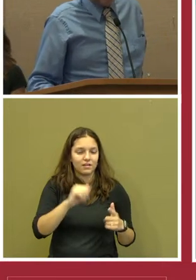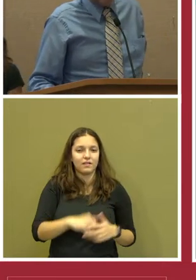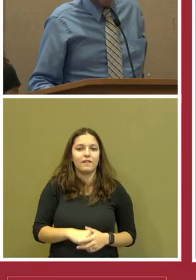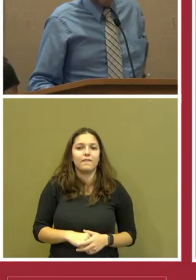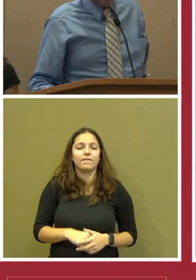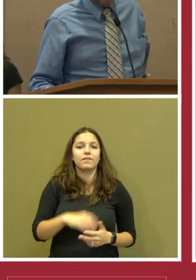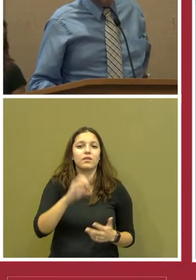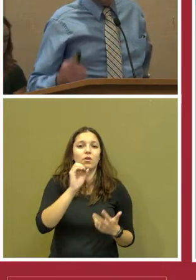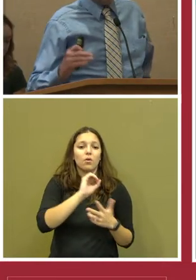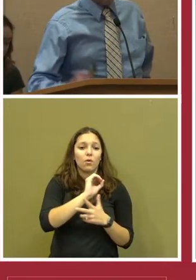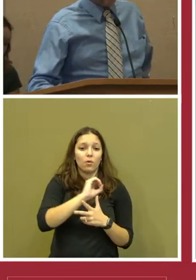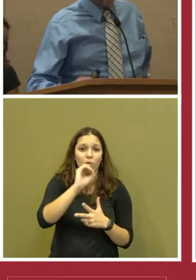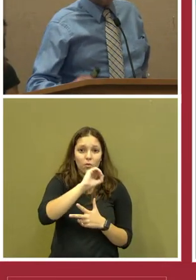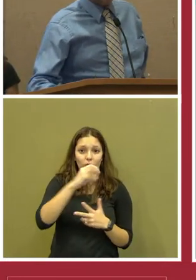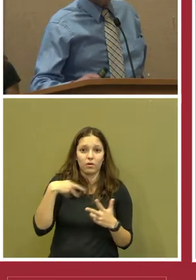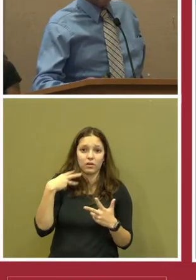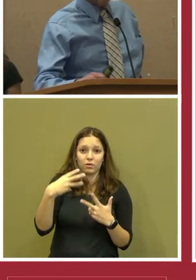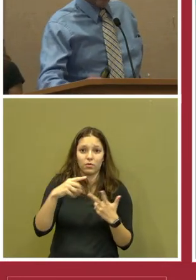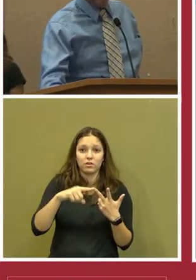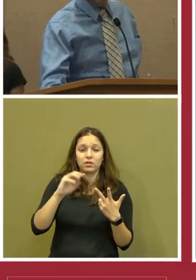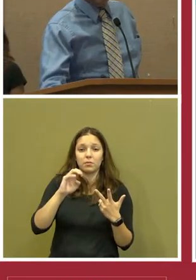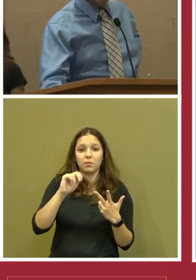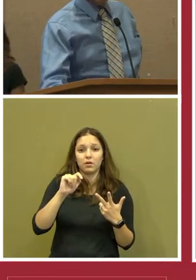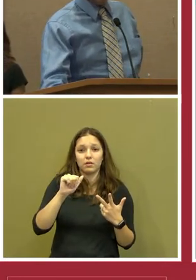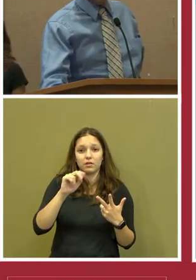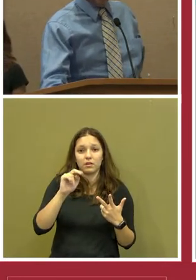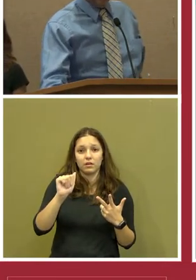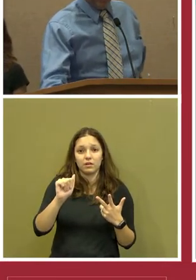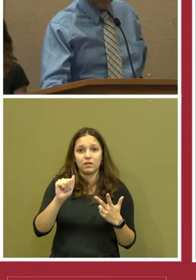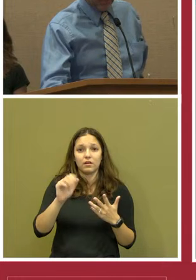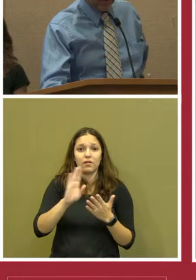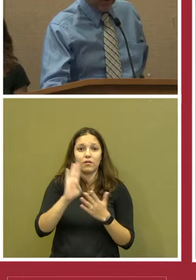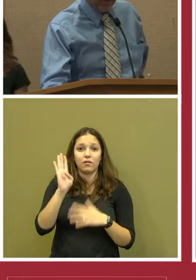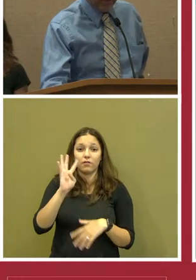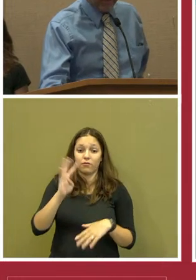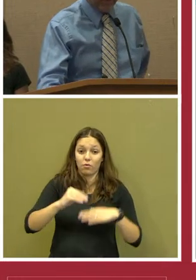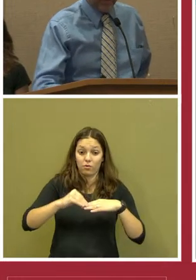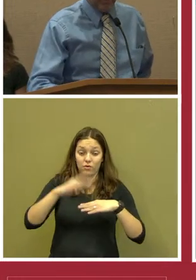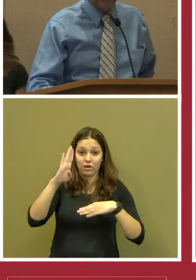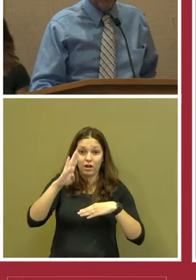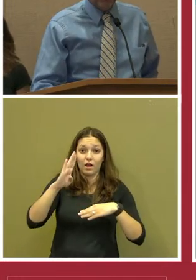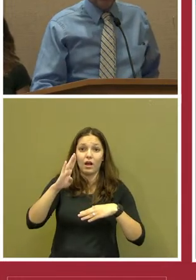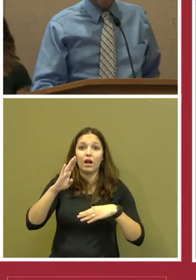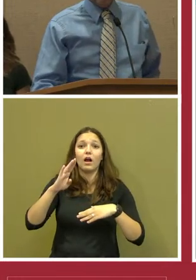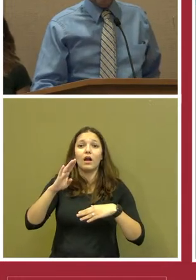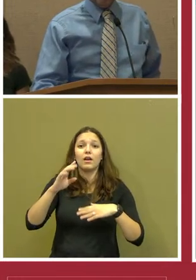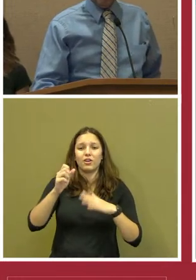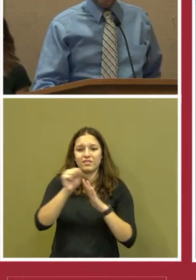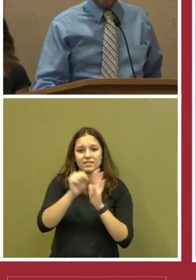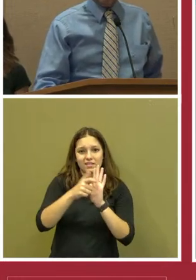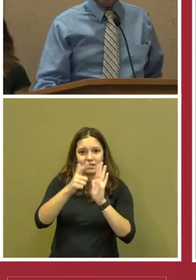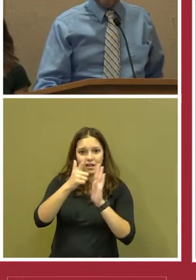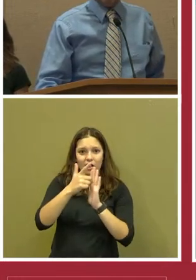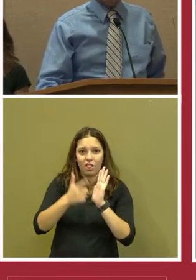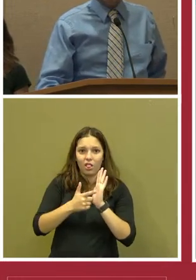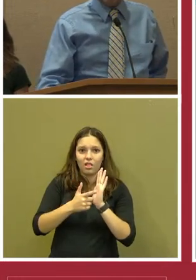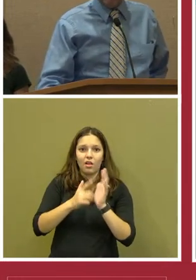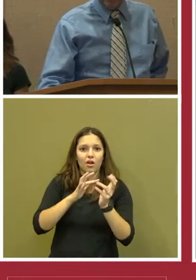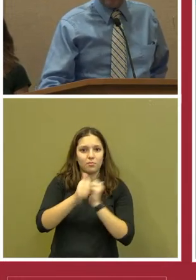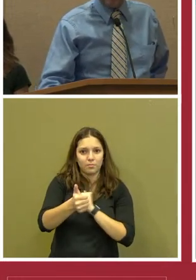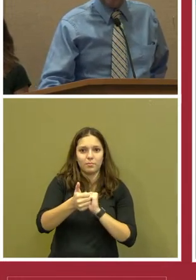Oregon, Washington, and Montana, a score of 4 or higher is gonna be automatic college credit. That's a state law. So you can see